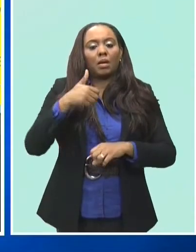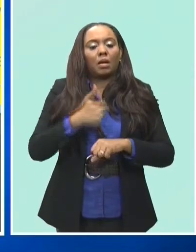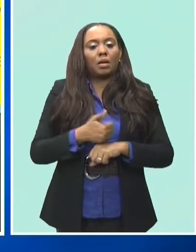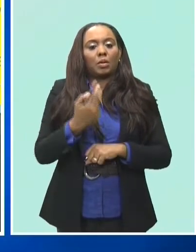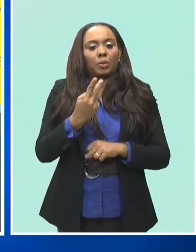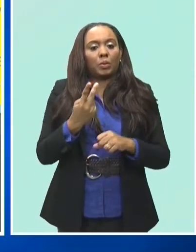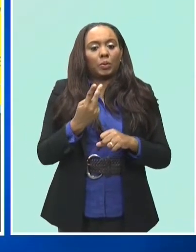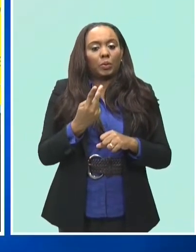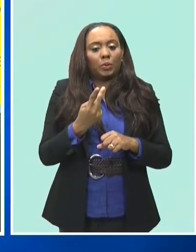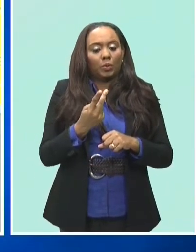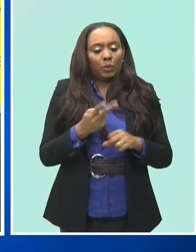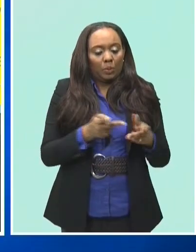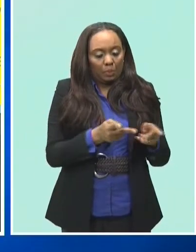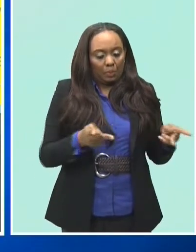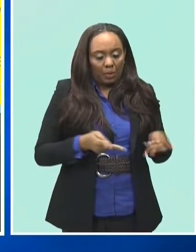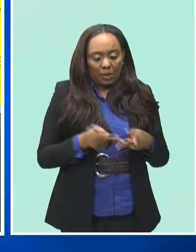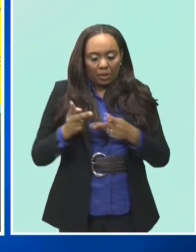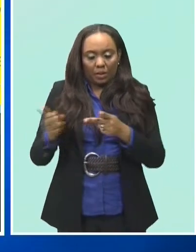areas in Marsh Harbor.